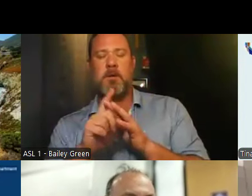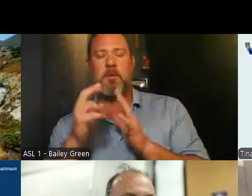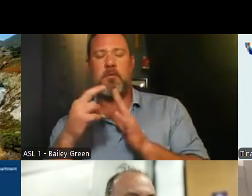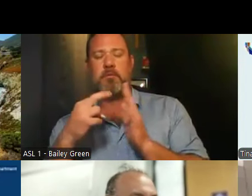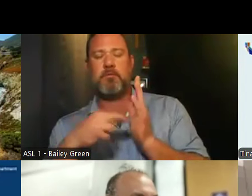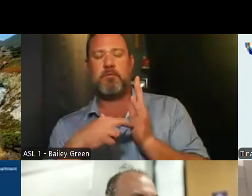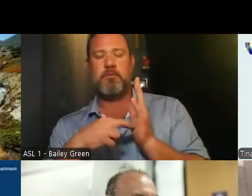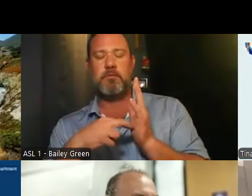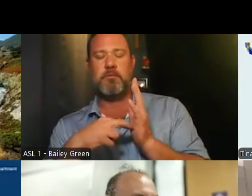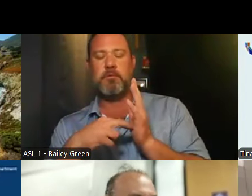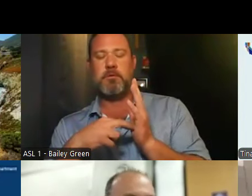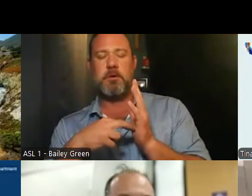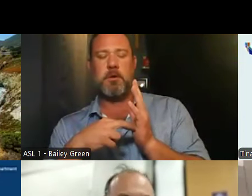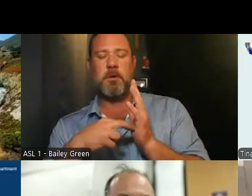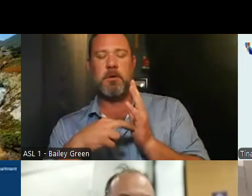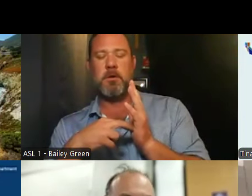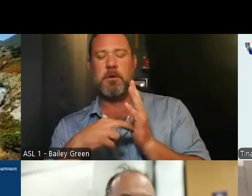came up about